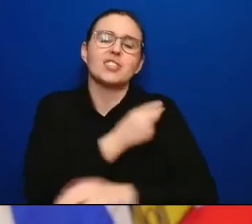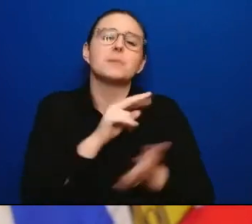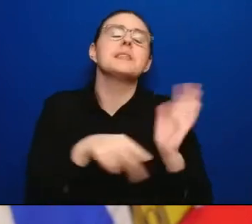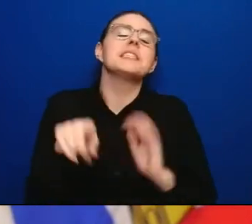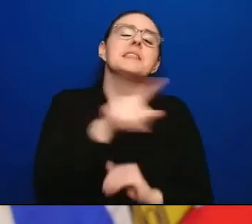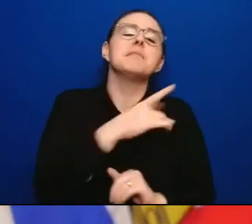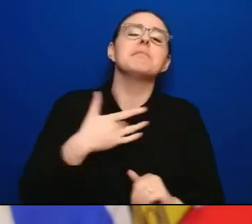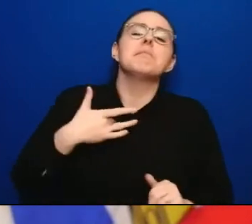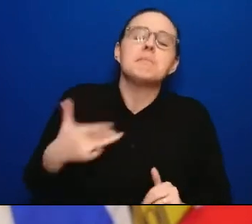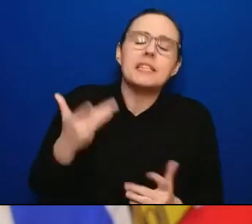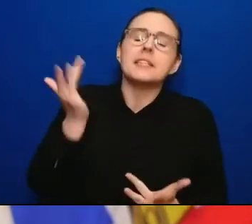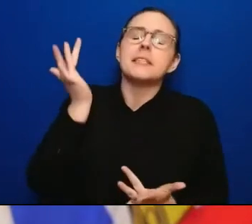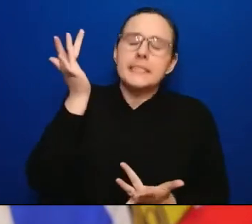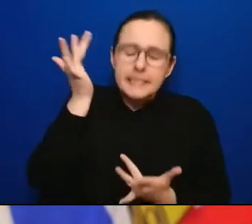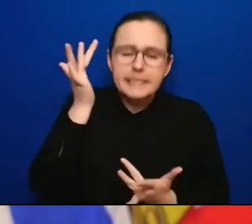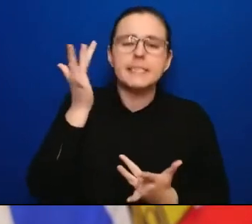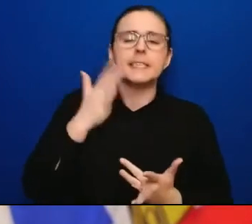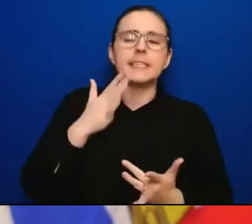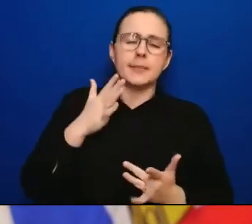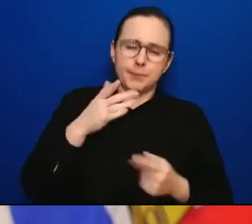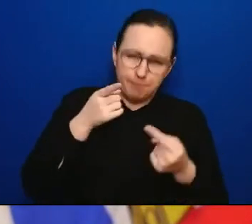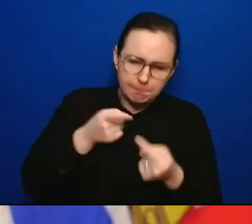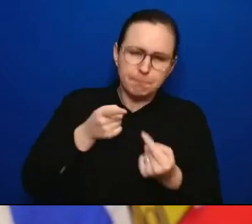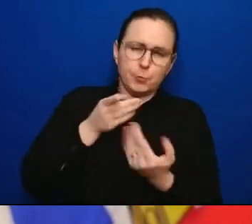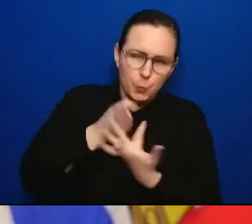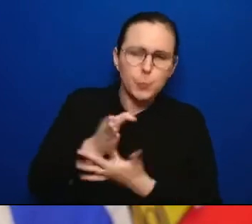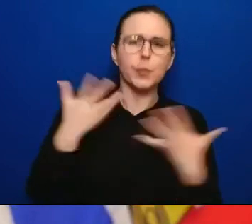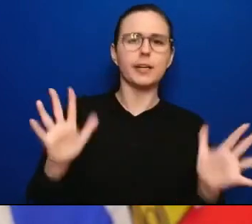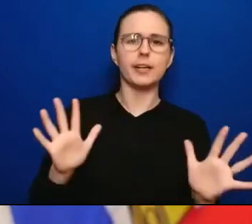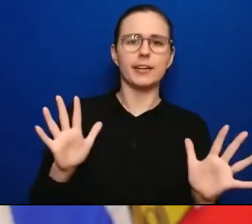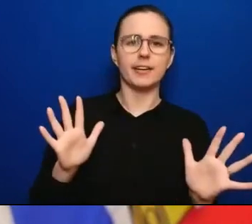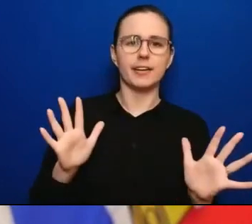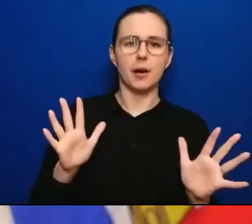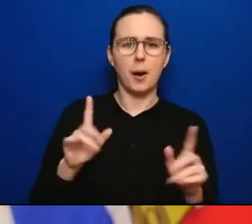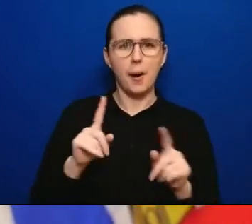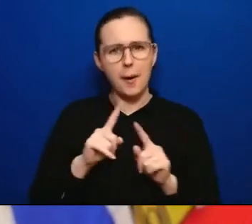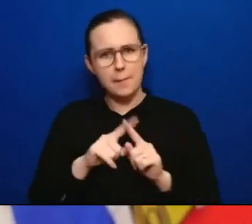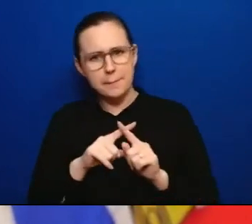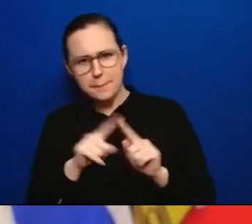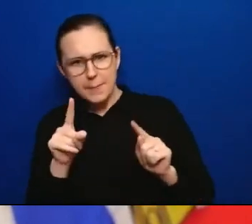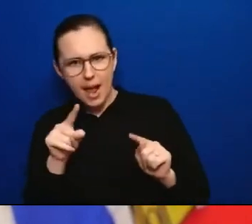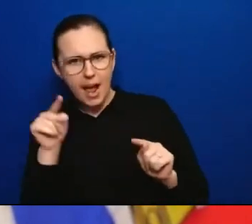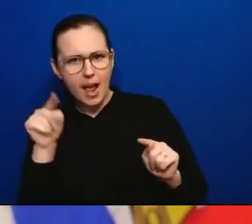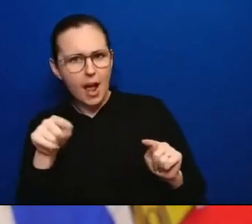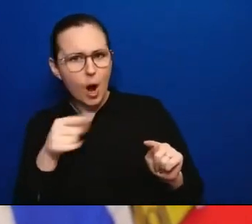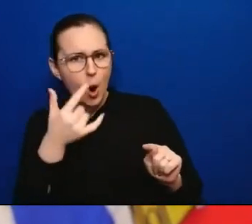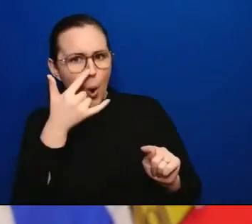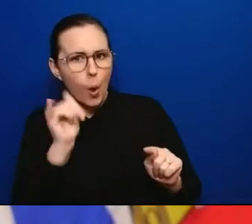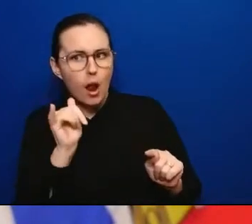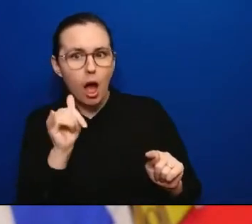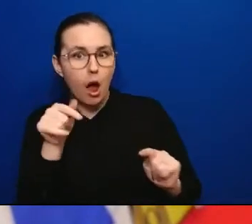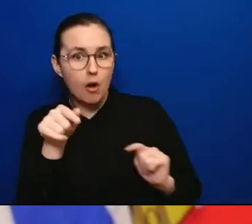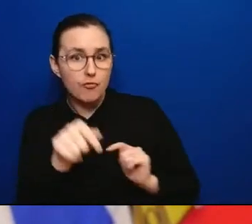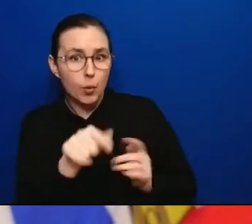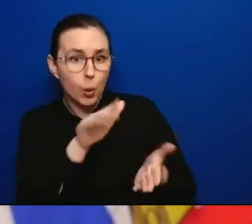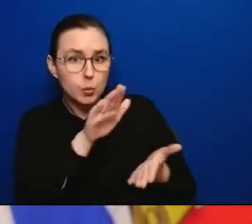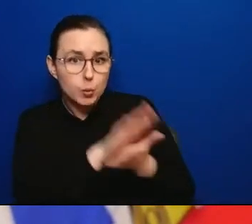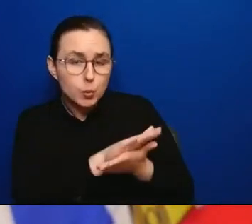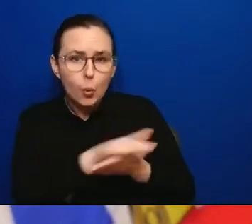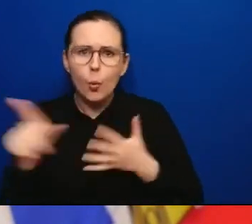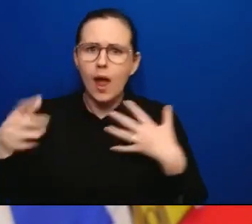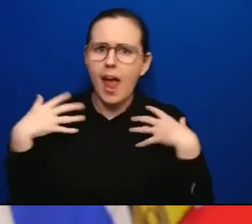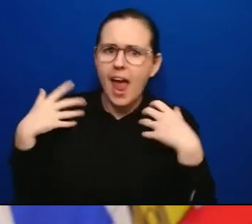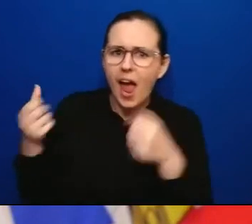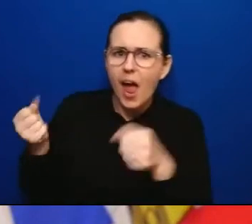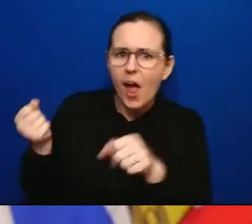for schools? What does that mean for workplaces? What does that mean for some of the broader mandates we have in place? And, you know, obviously I'm looking